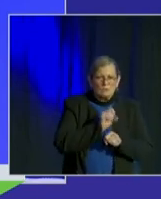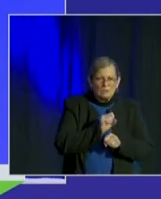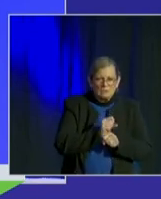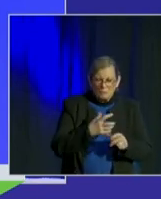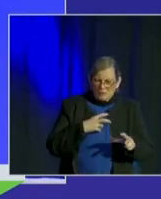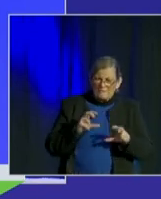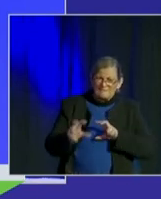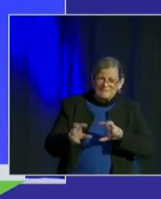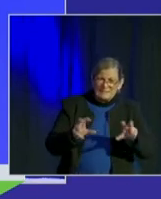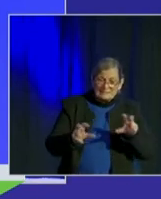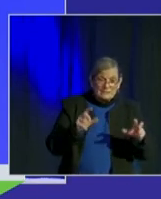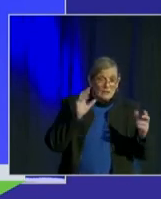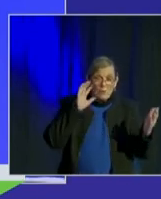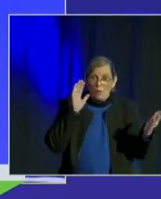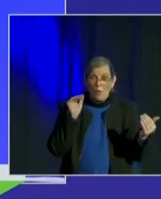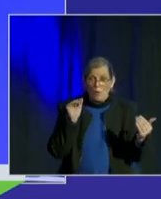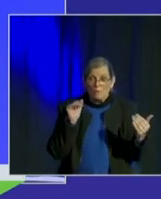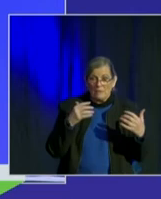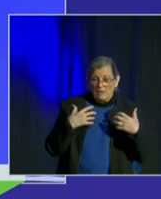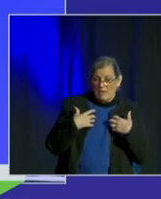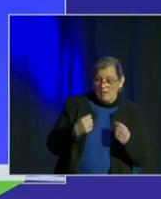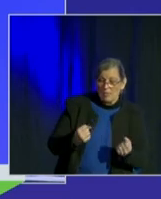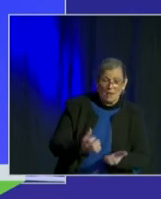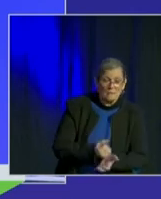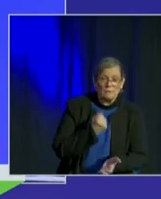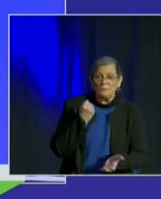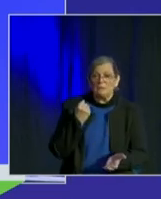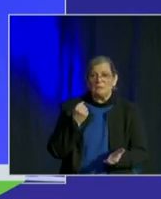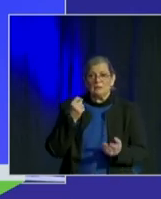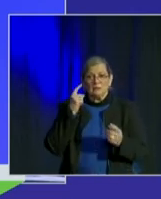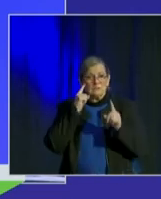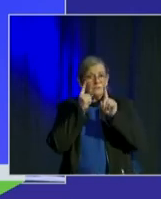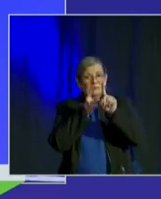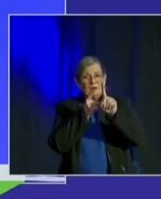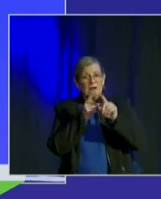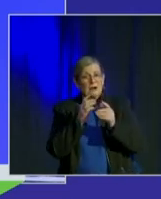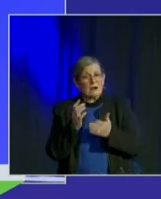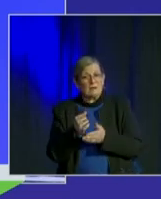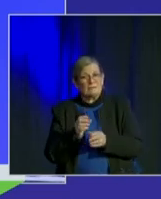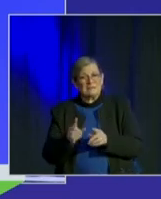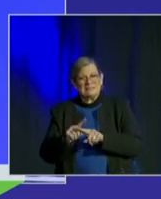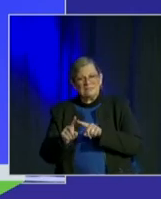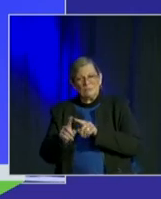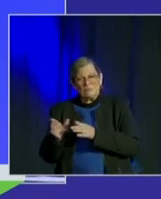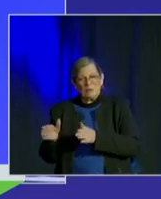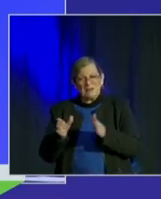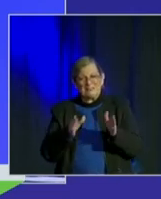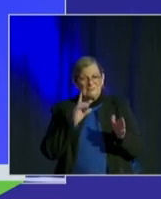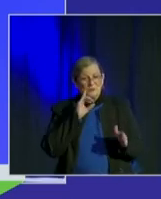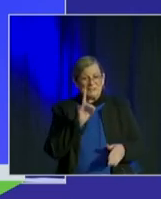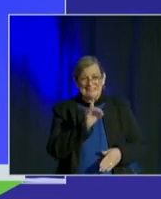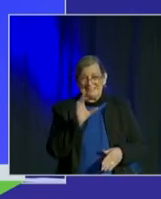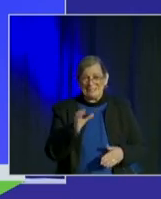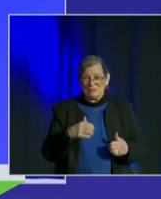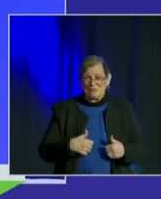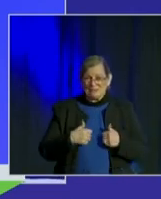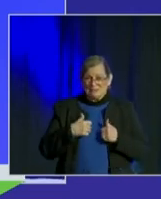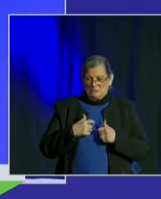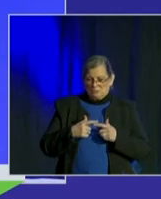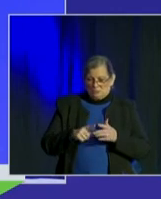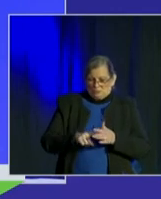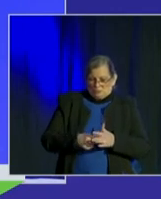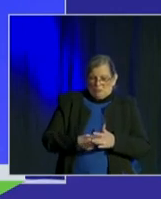hope, in health opportunity, prosperity, and equity, we have to also find ways for folks to start businesses and